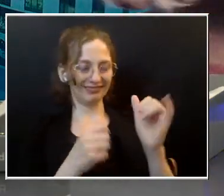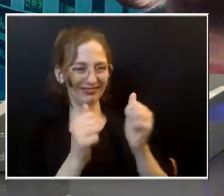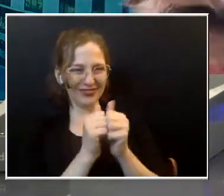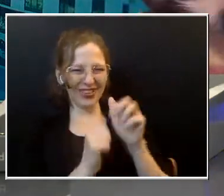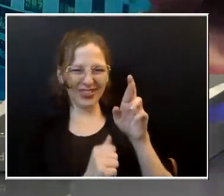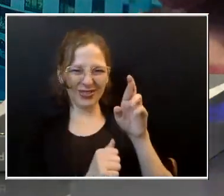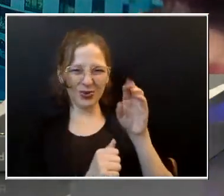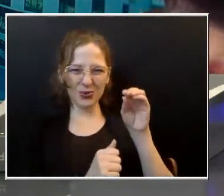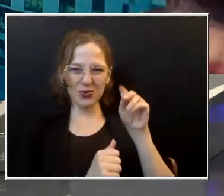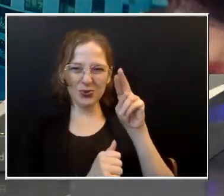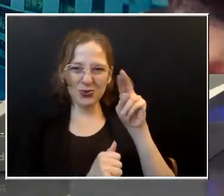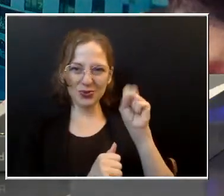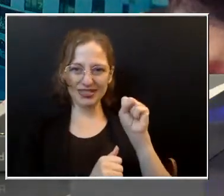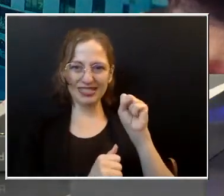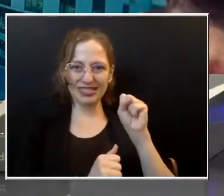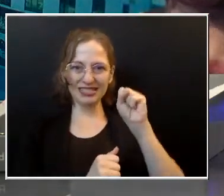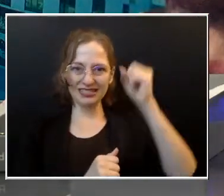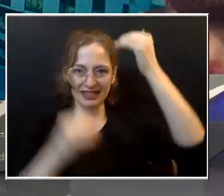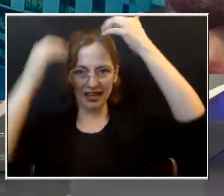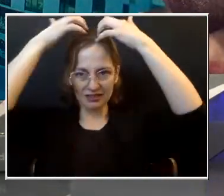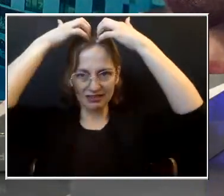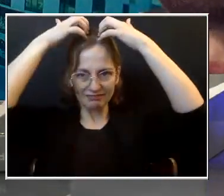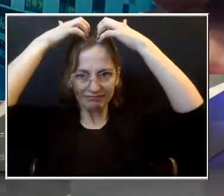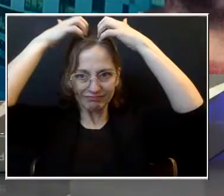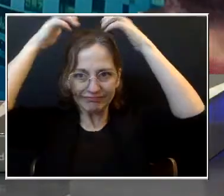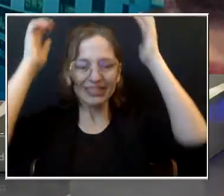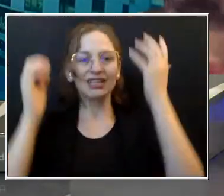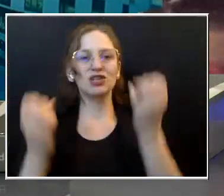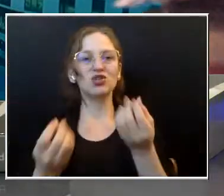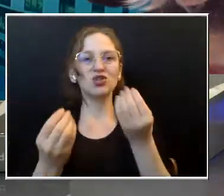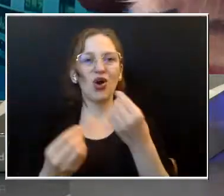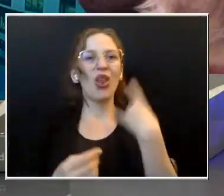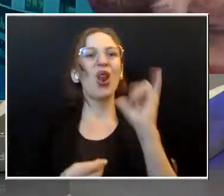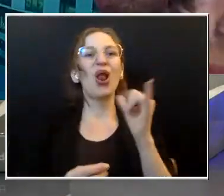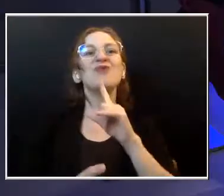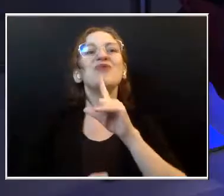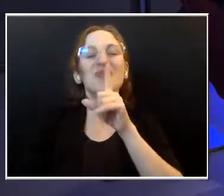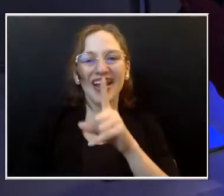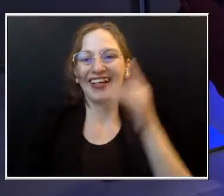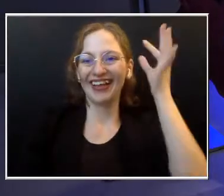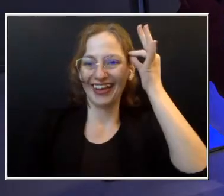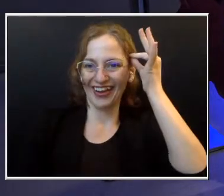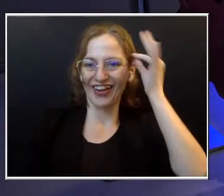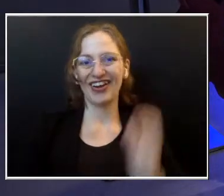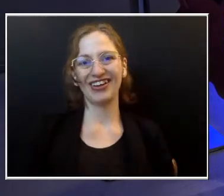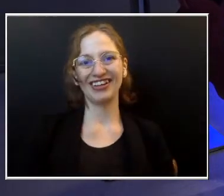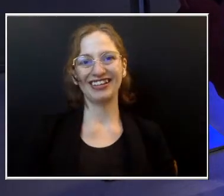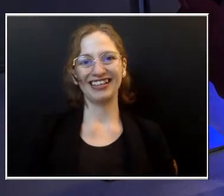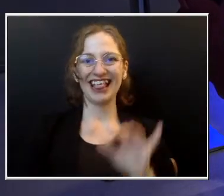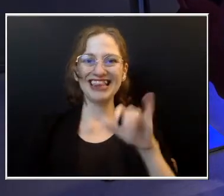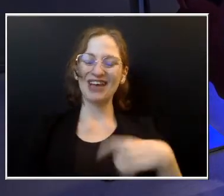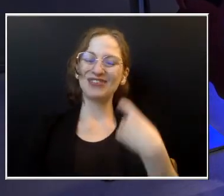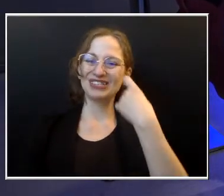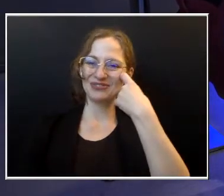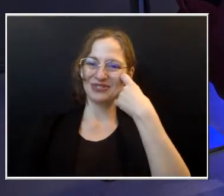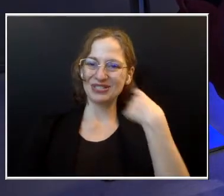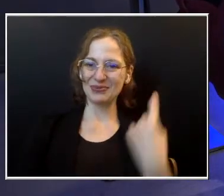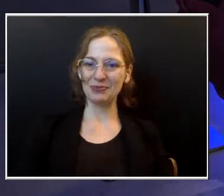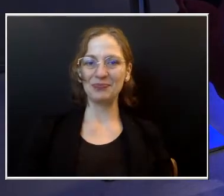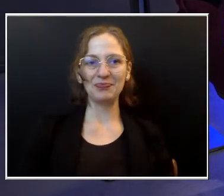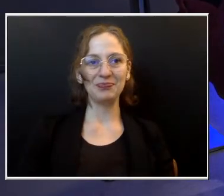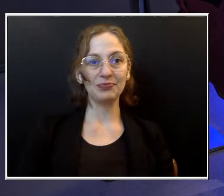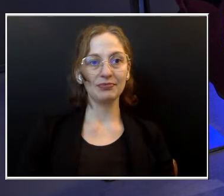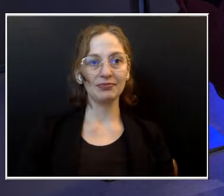roots, like when it's I let my real. roots grow out. It's Yeah. perfect, right? So this was That's what my it looks latest like. one. So And your wigs were covered by